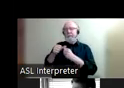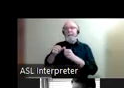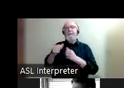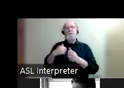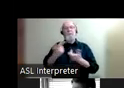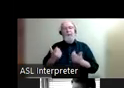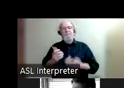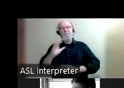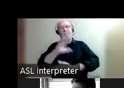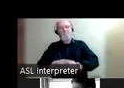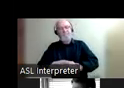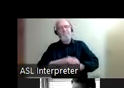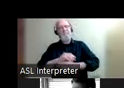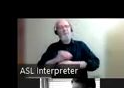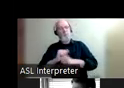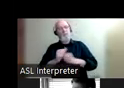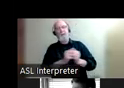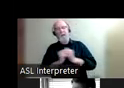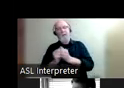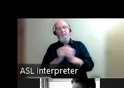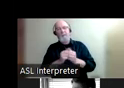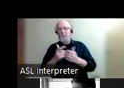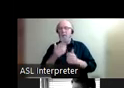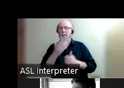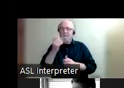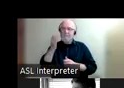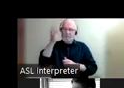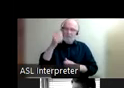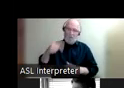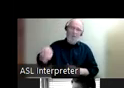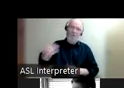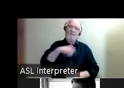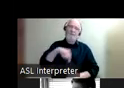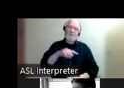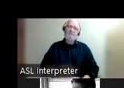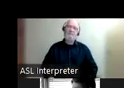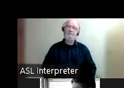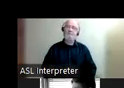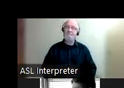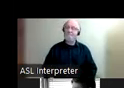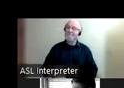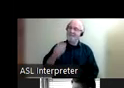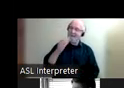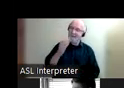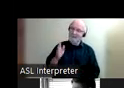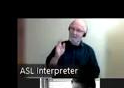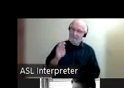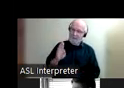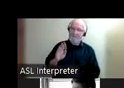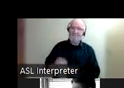and reconciliation to make a better future for all. Thank you very much, Barb. You're